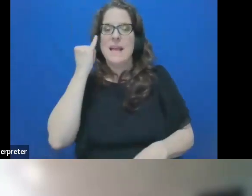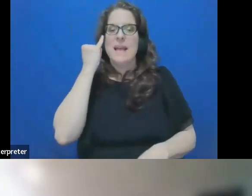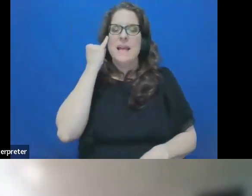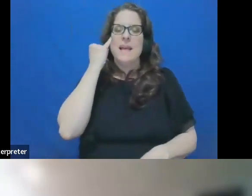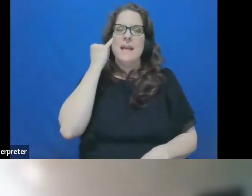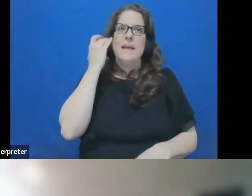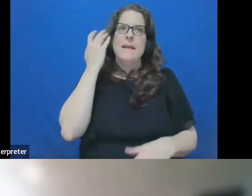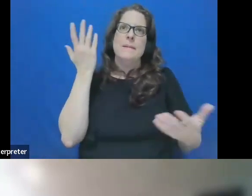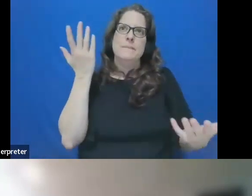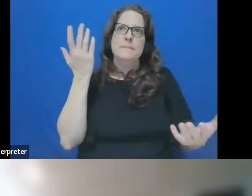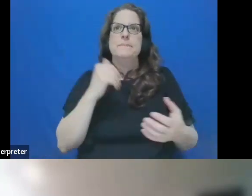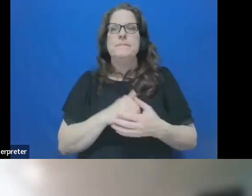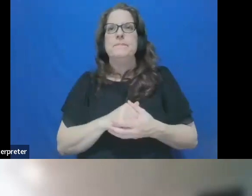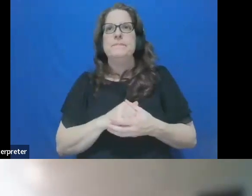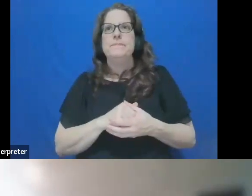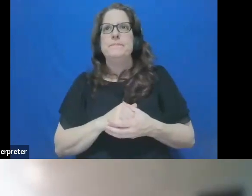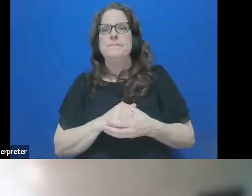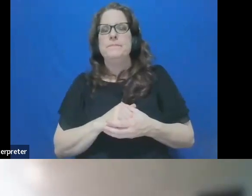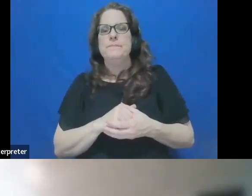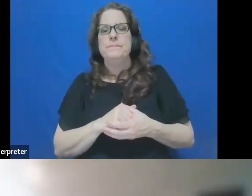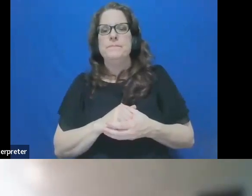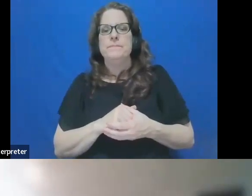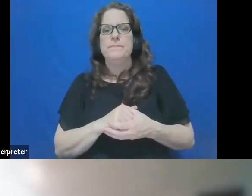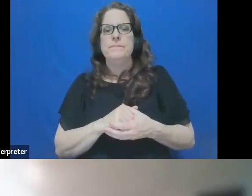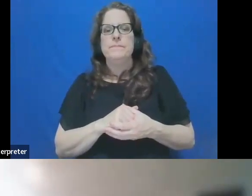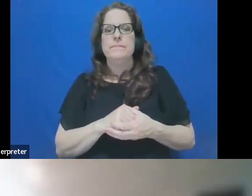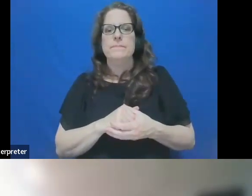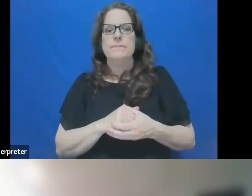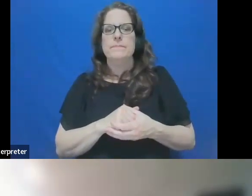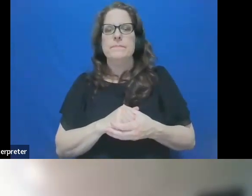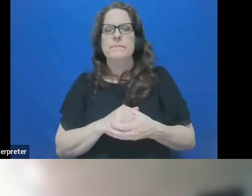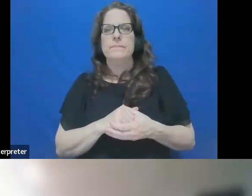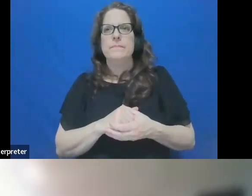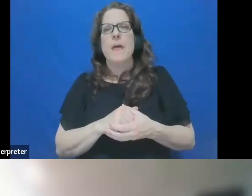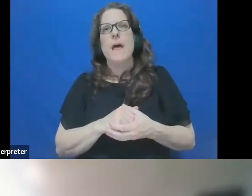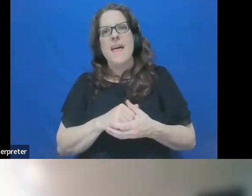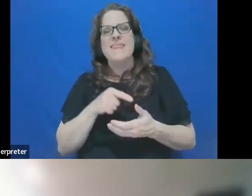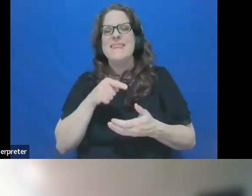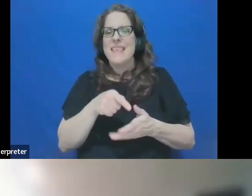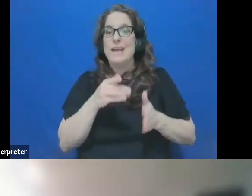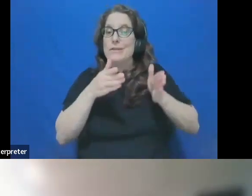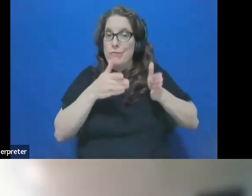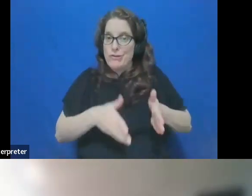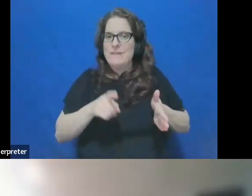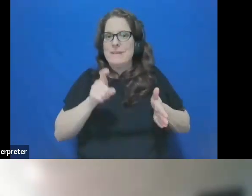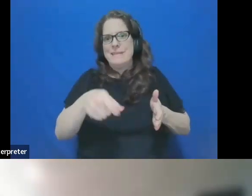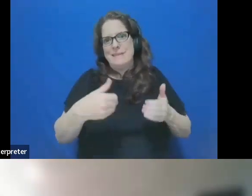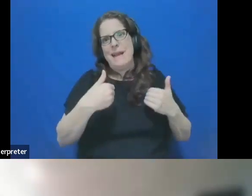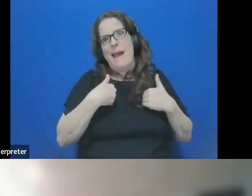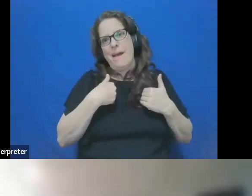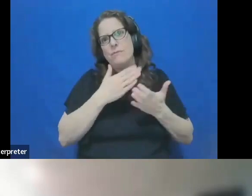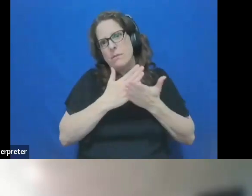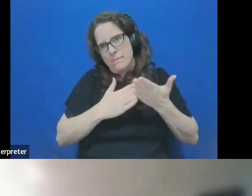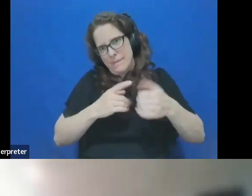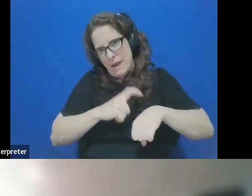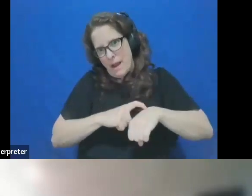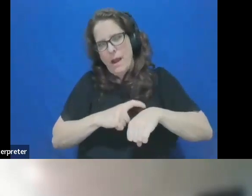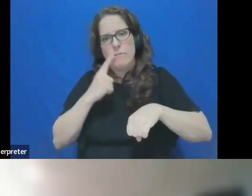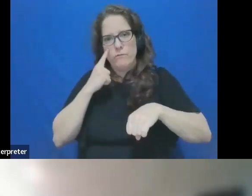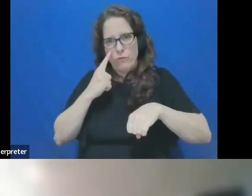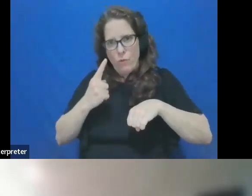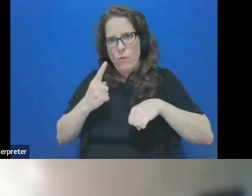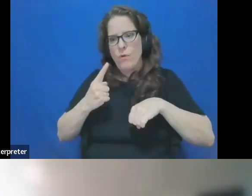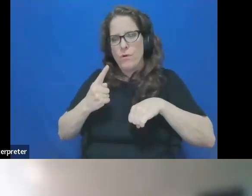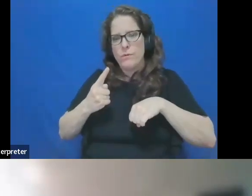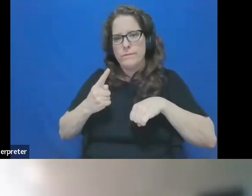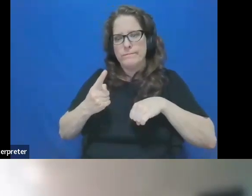but they would want to have time to have involvement in